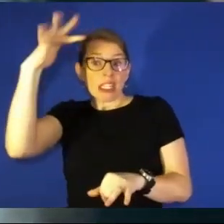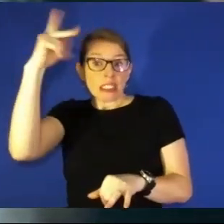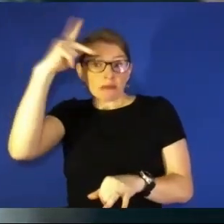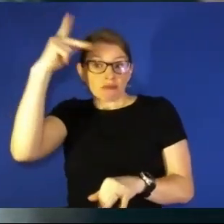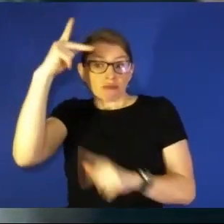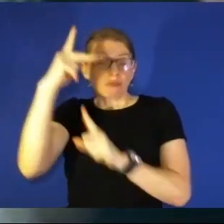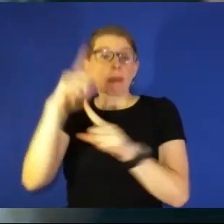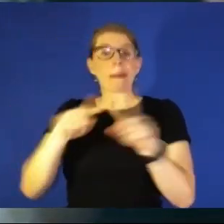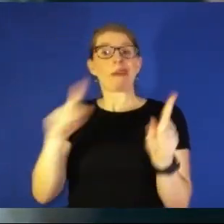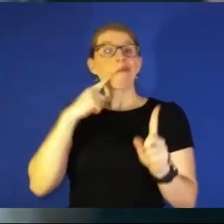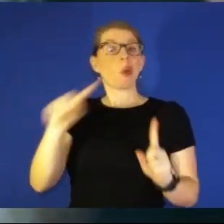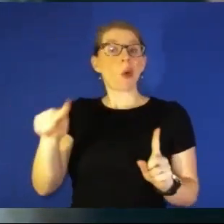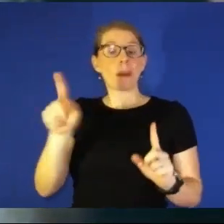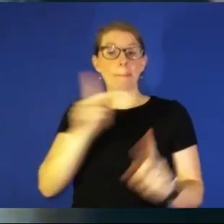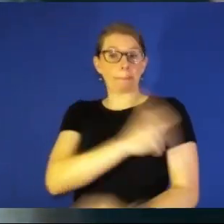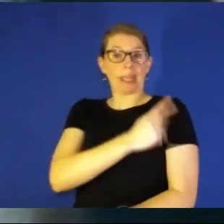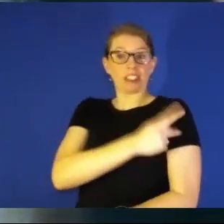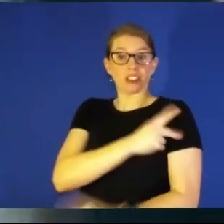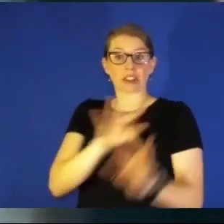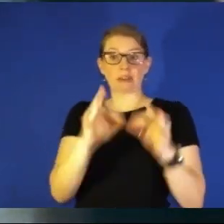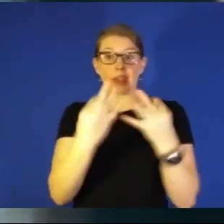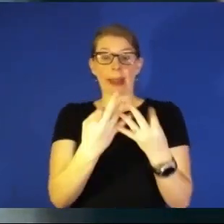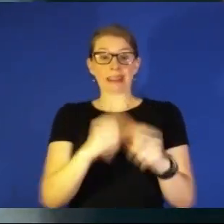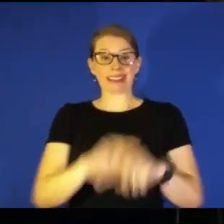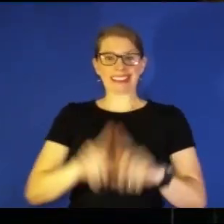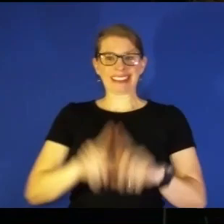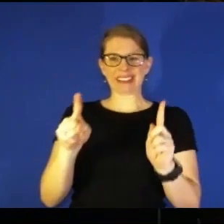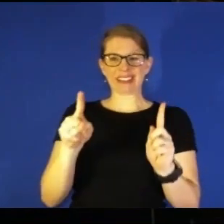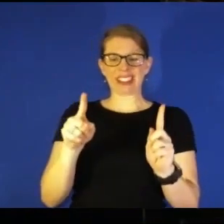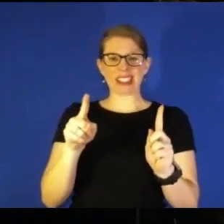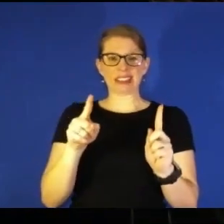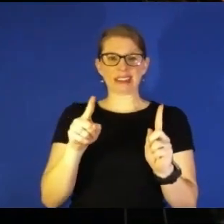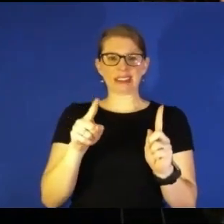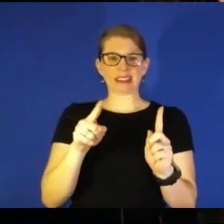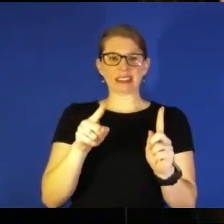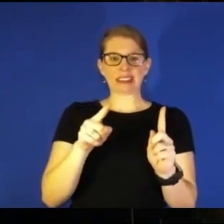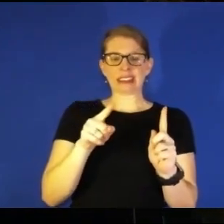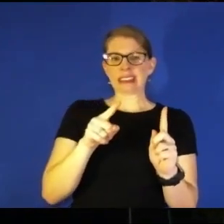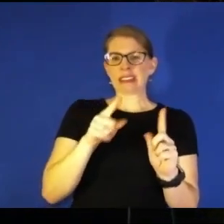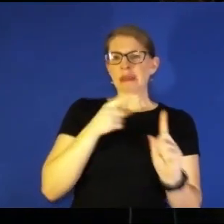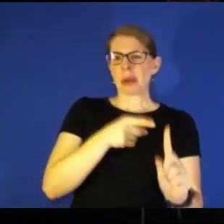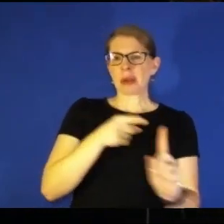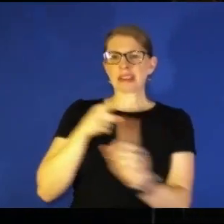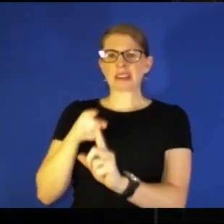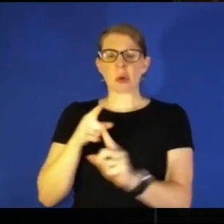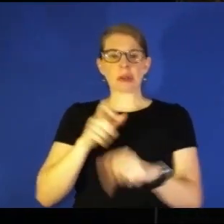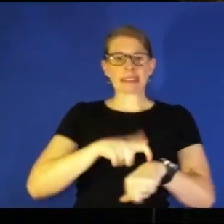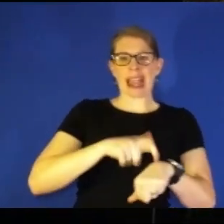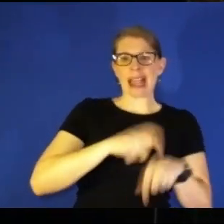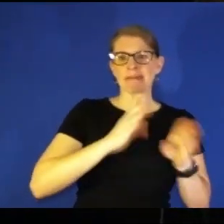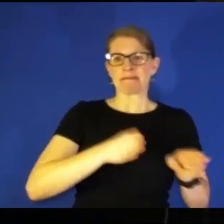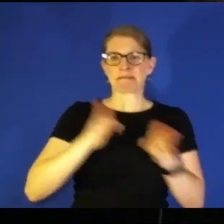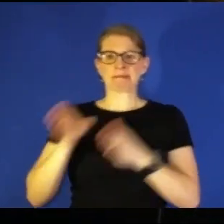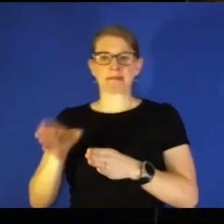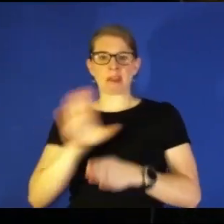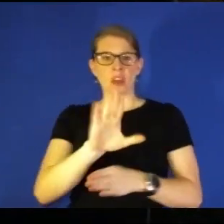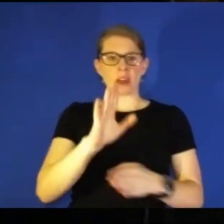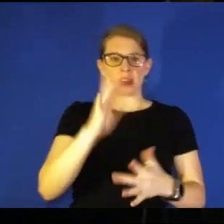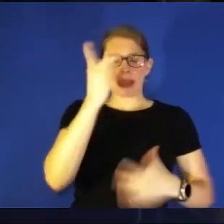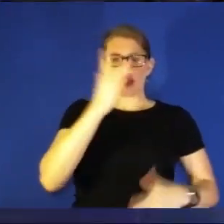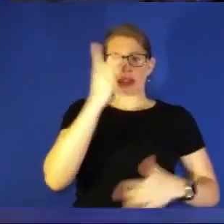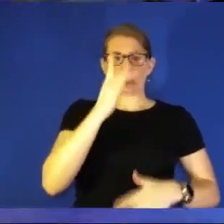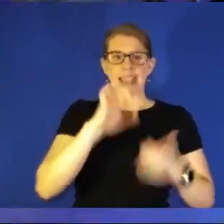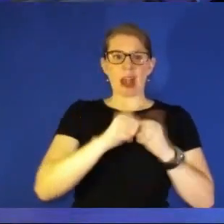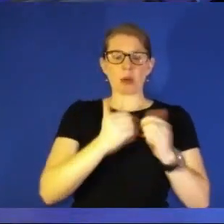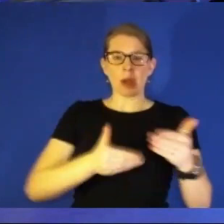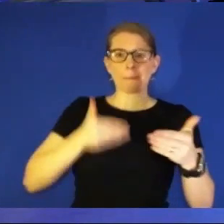for patients and families who are at different points in their illness and with different goals surrounding how they want to approach their illness. And